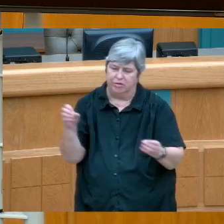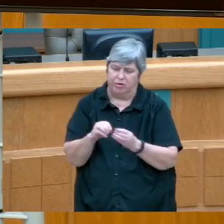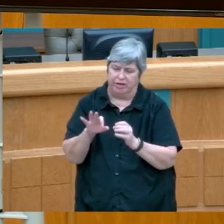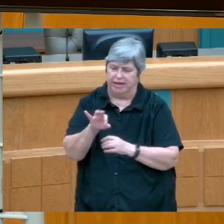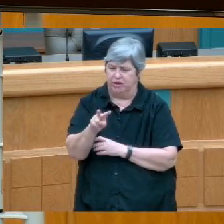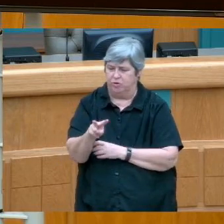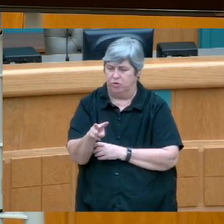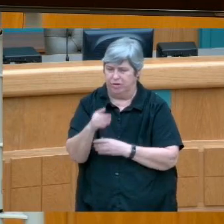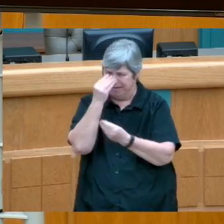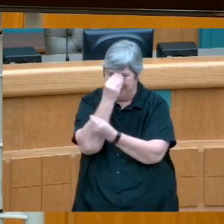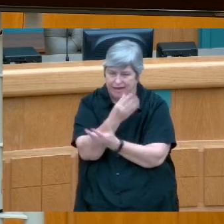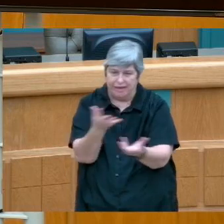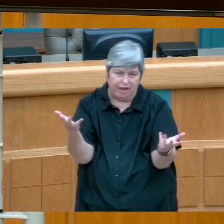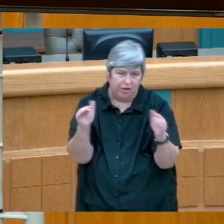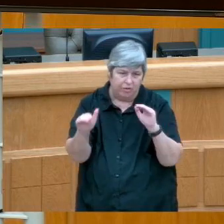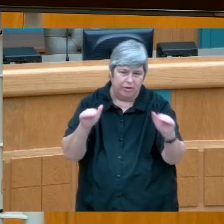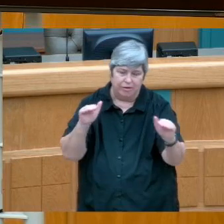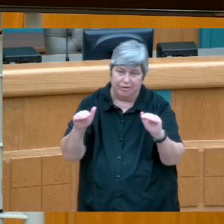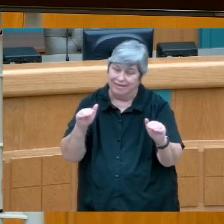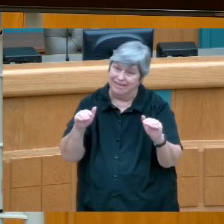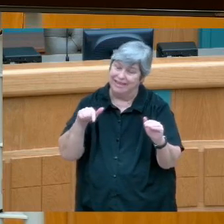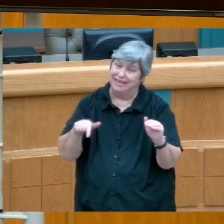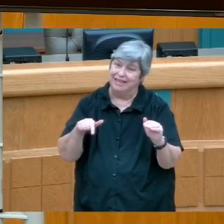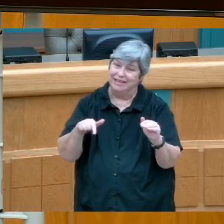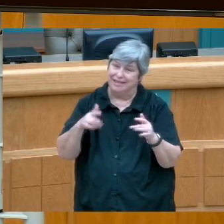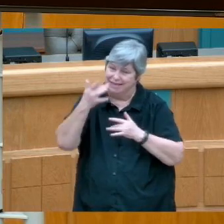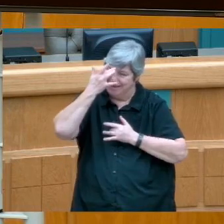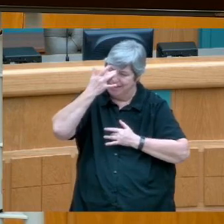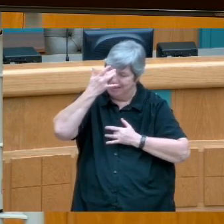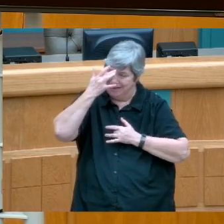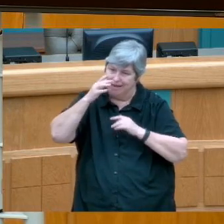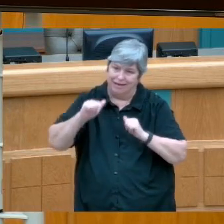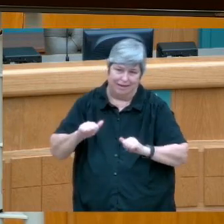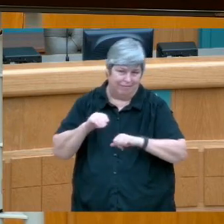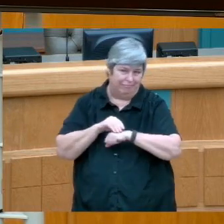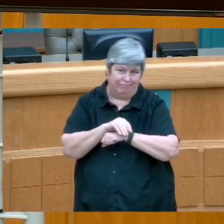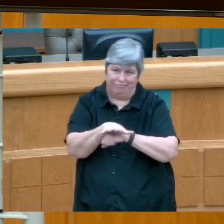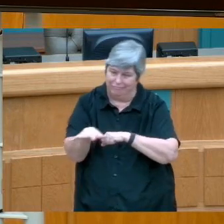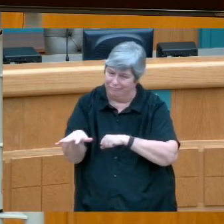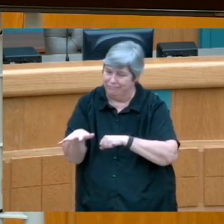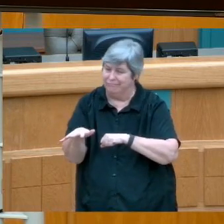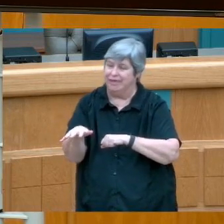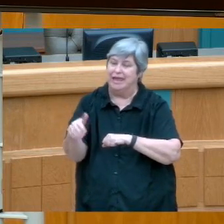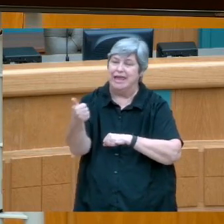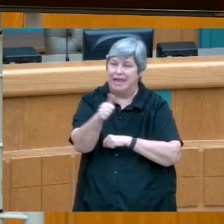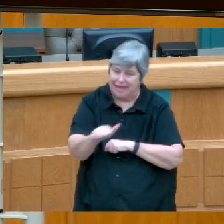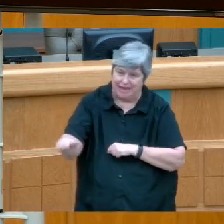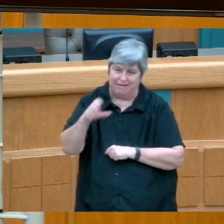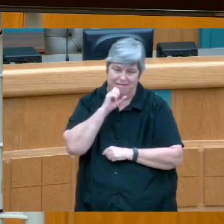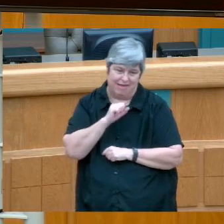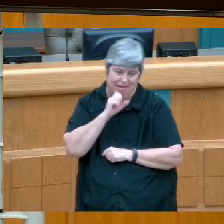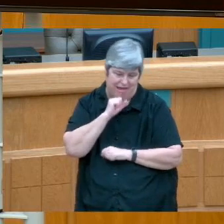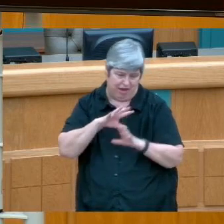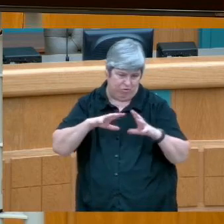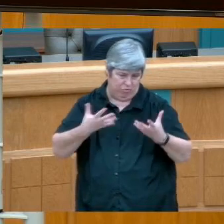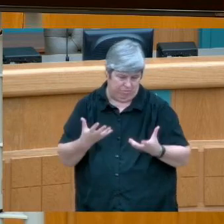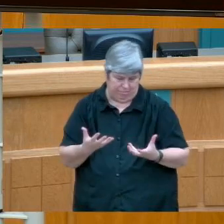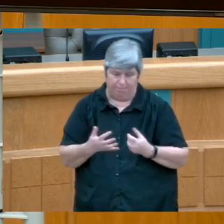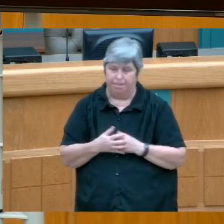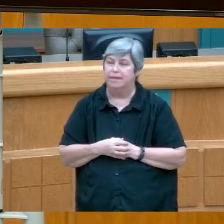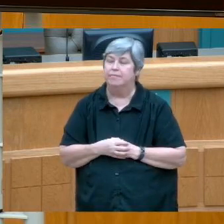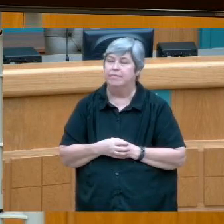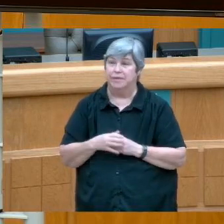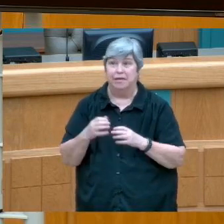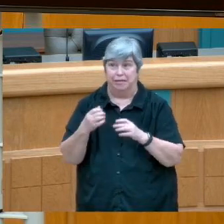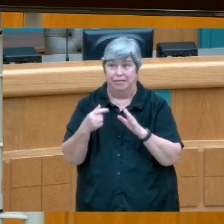mostly to alert the community and the public that this virus can infect and affect anybody of any age. And our